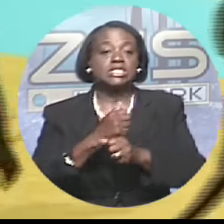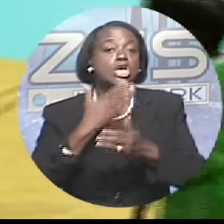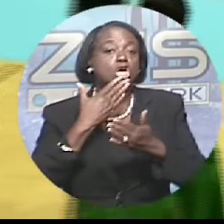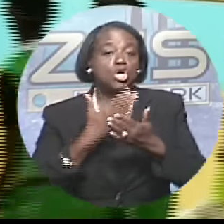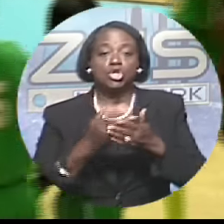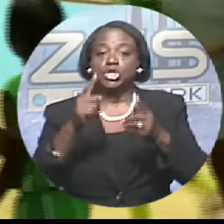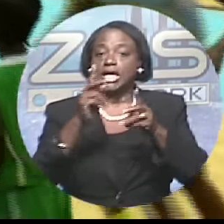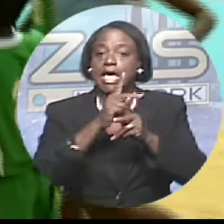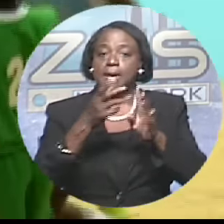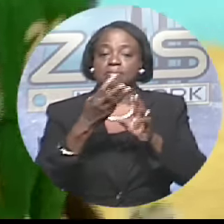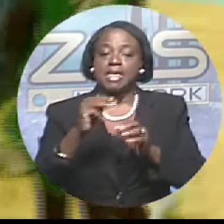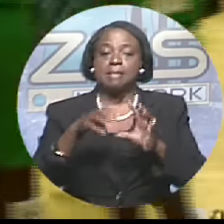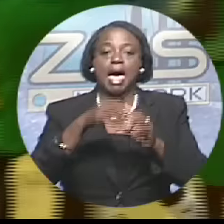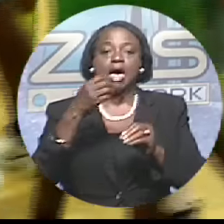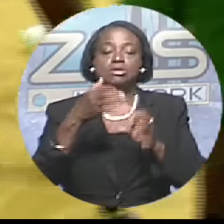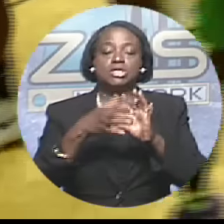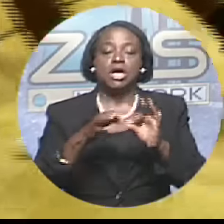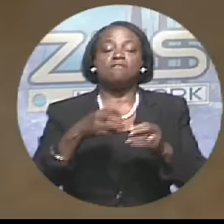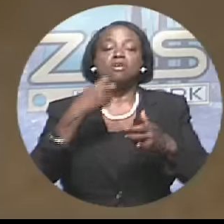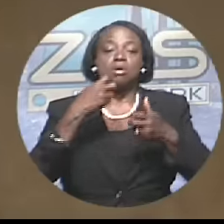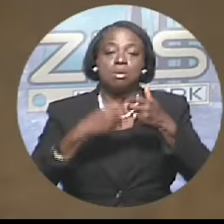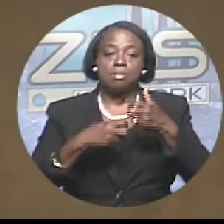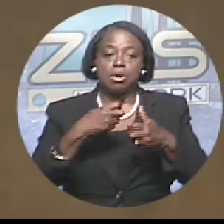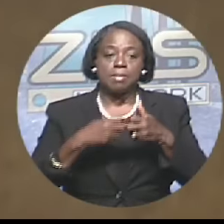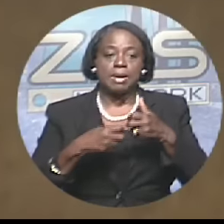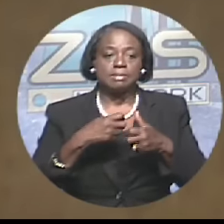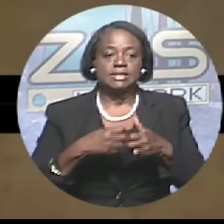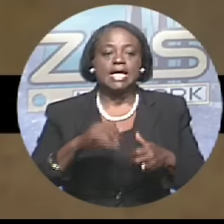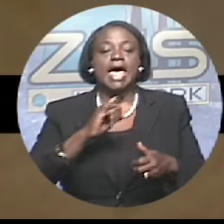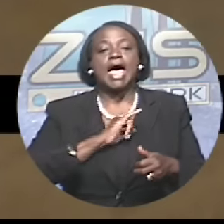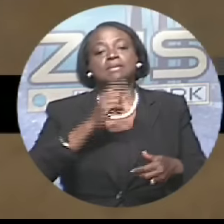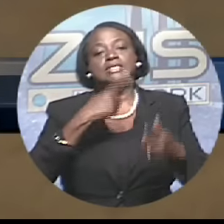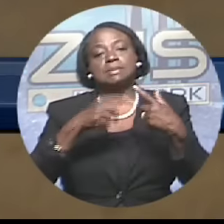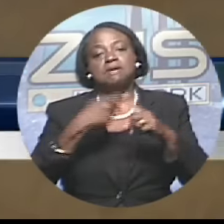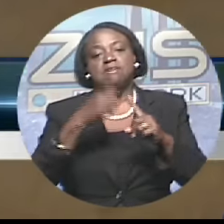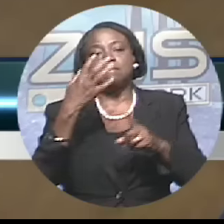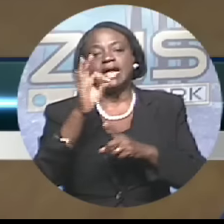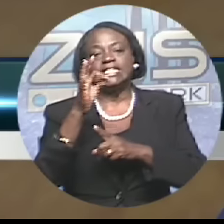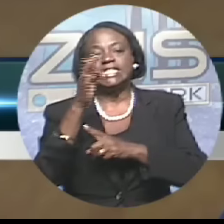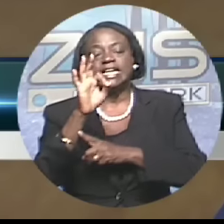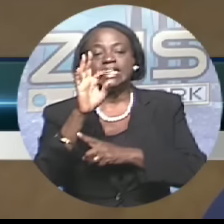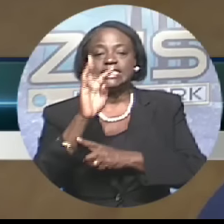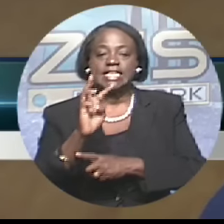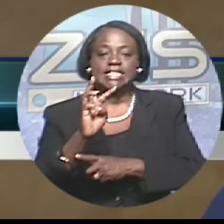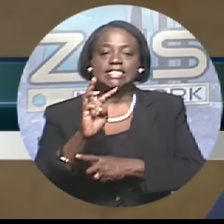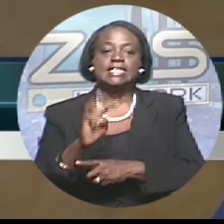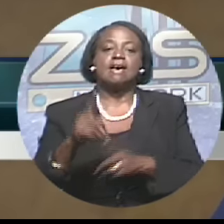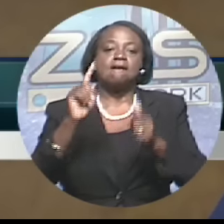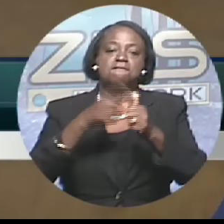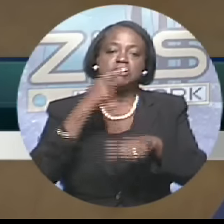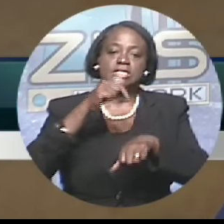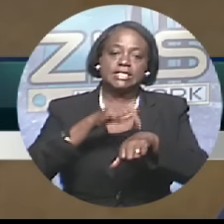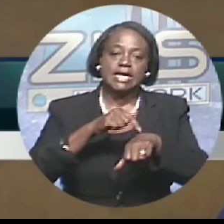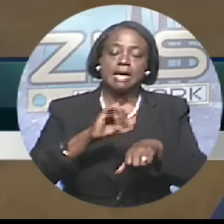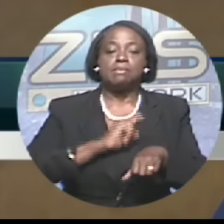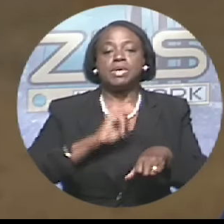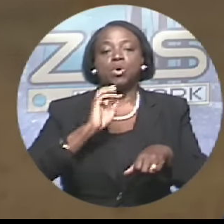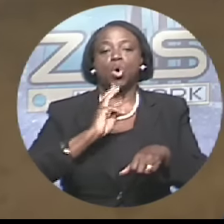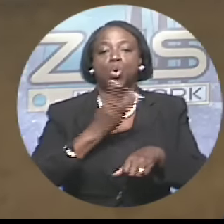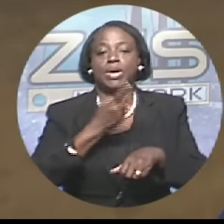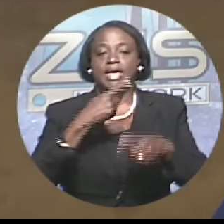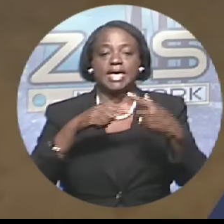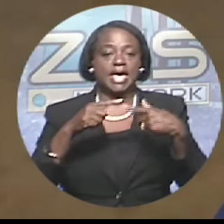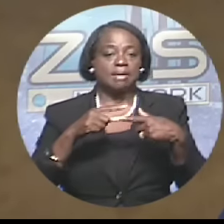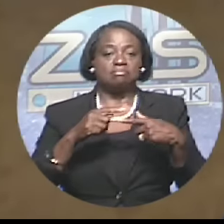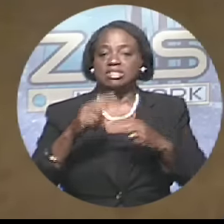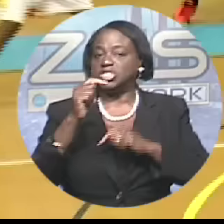Bahamas, we need more activities for the children. I've been coming from 1996. This is the first time we come to this tournament and we